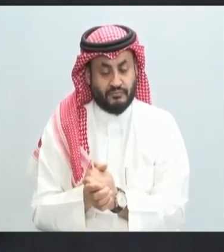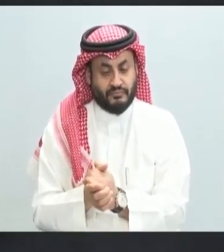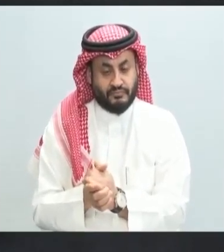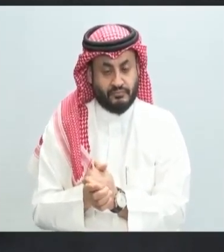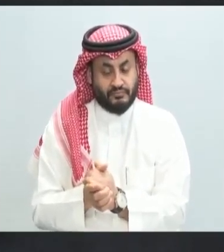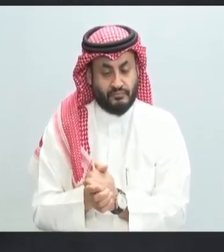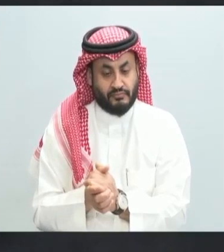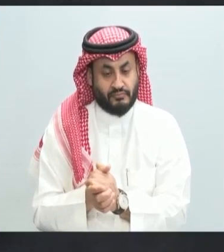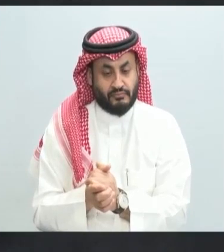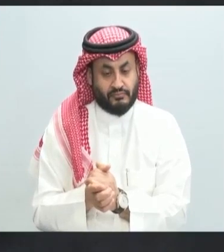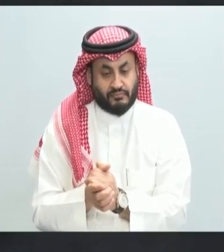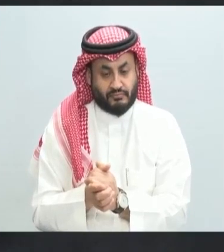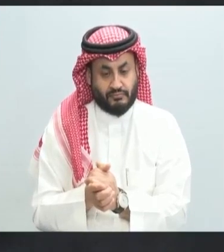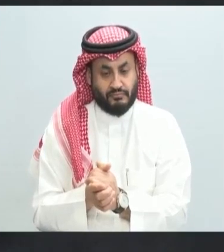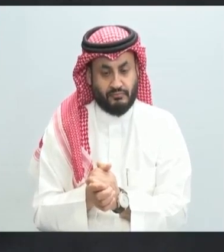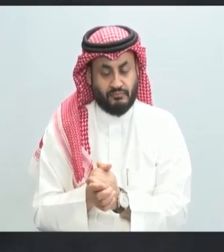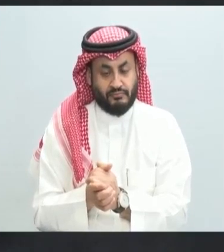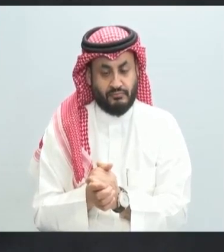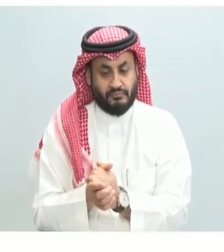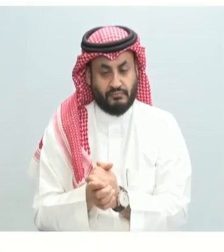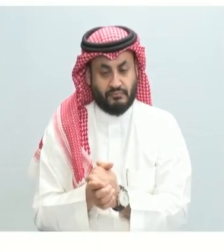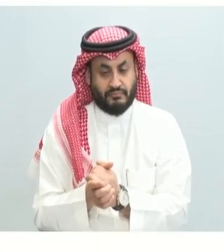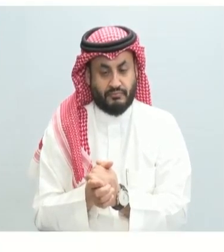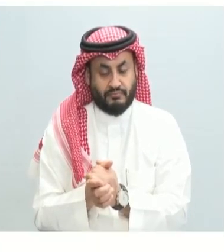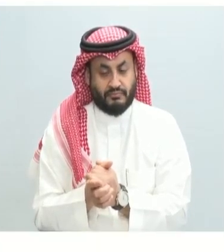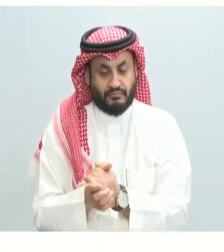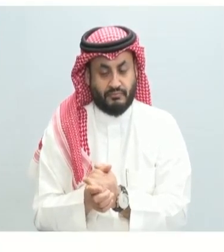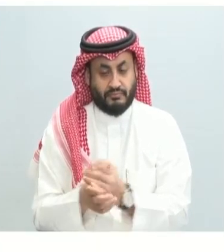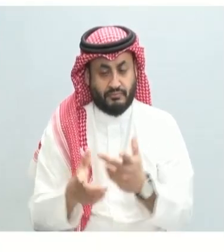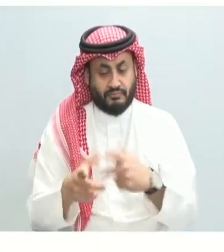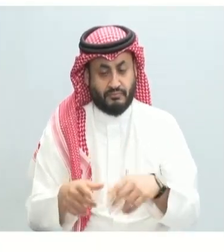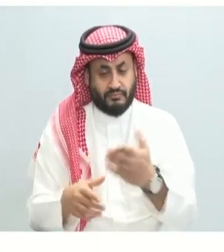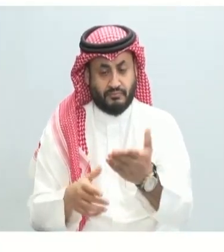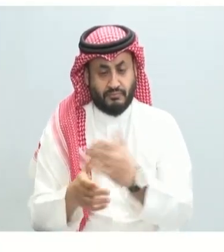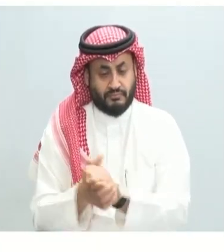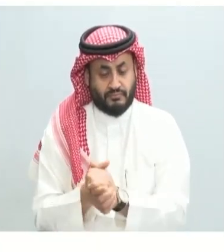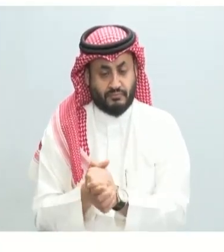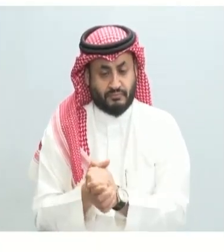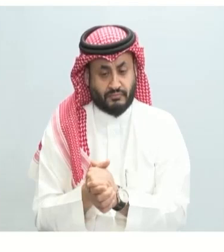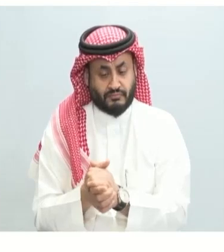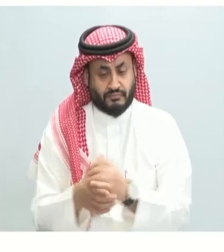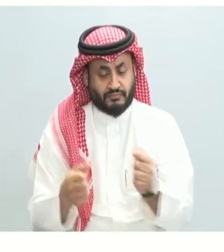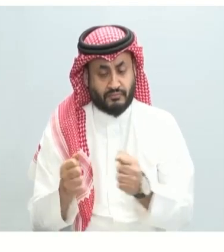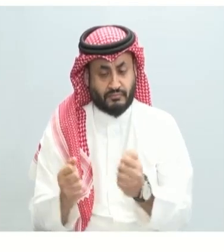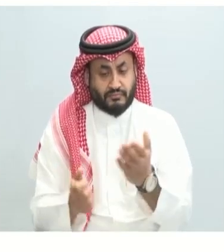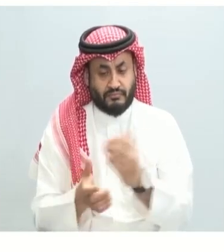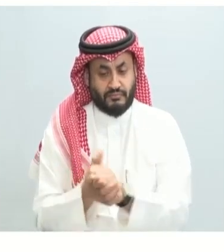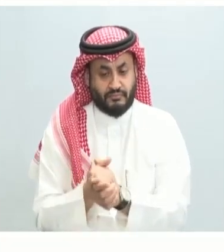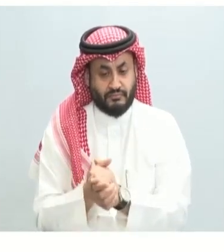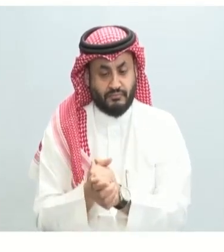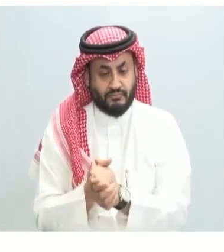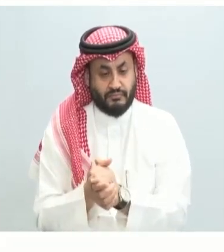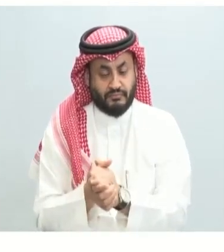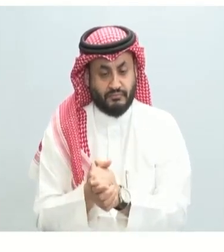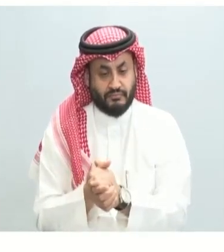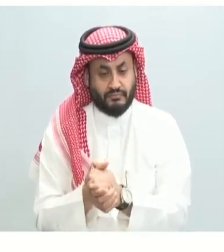and quiet. And also we had the last lesson is the following exercise, which is